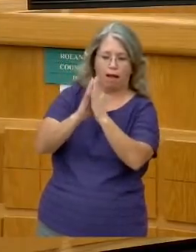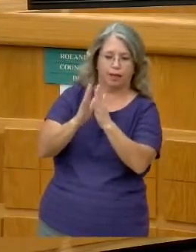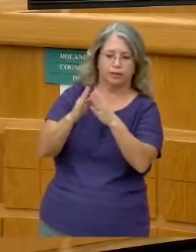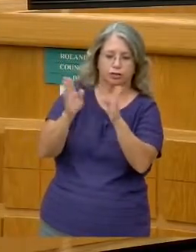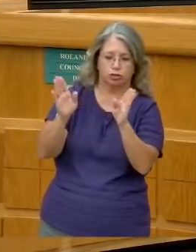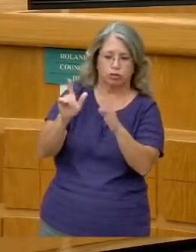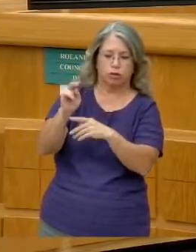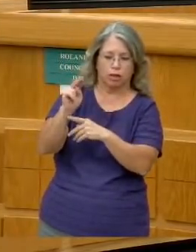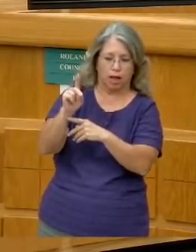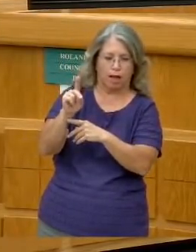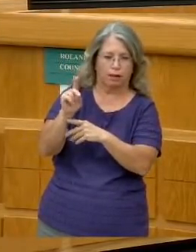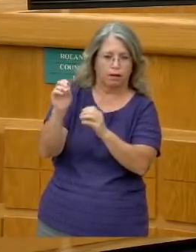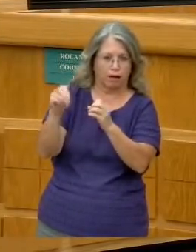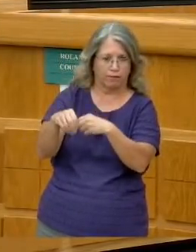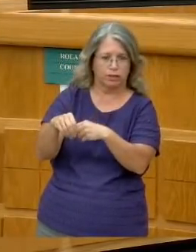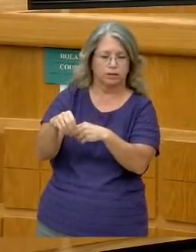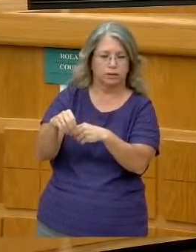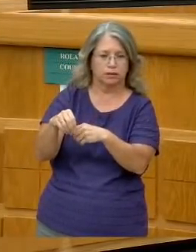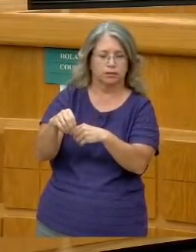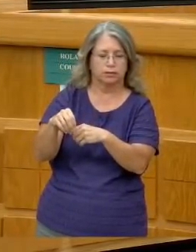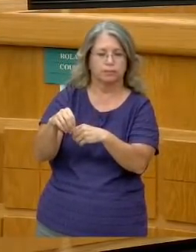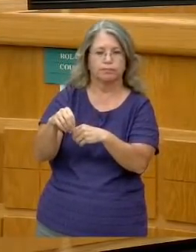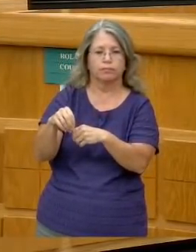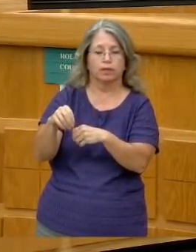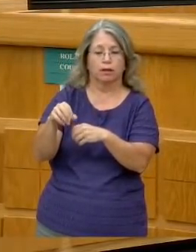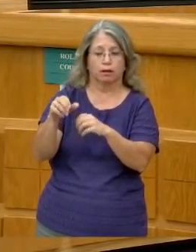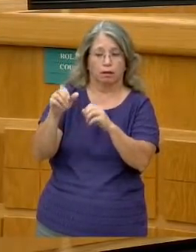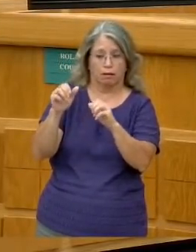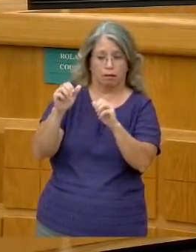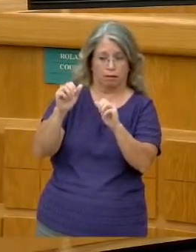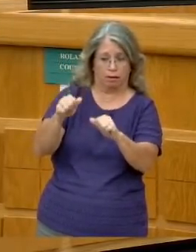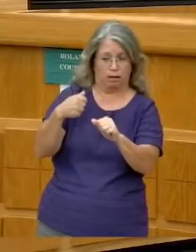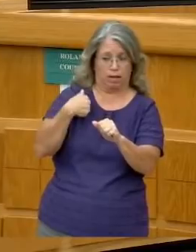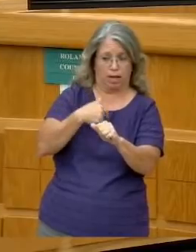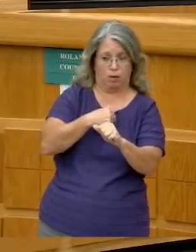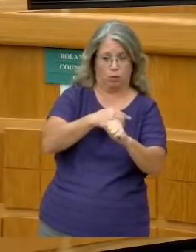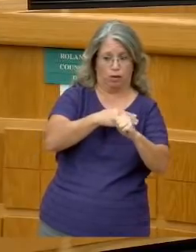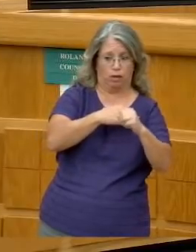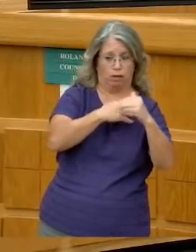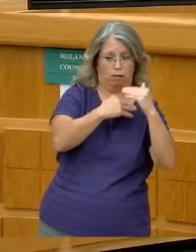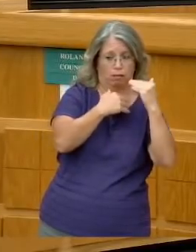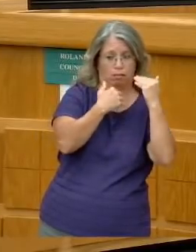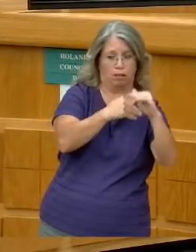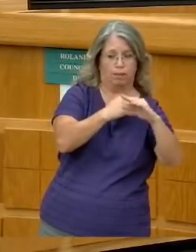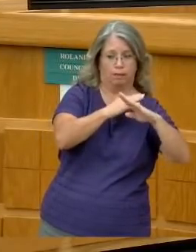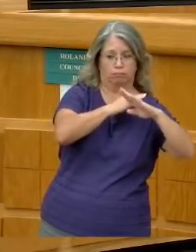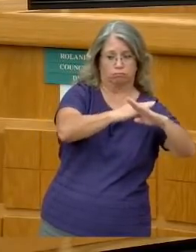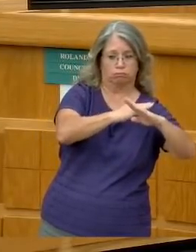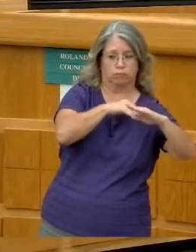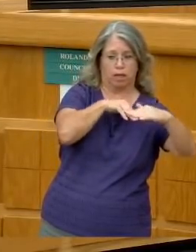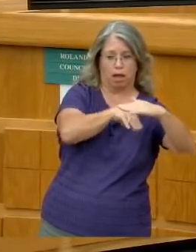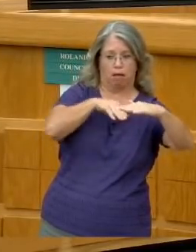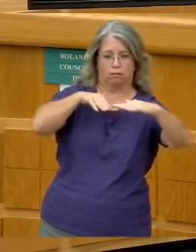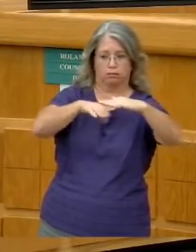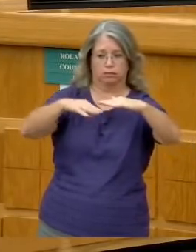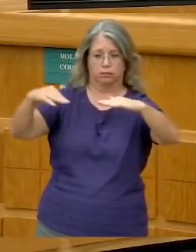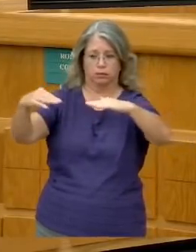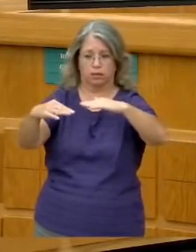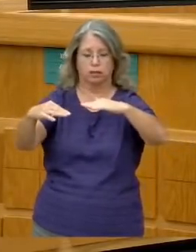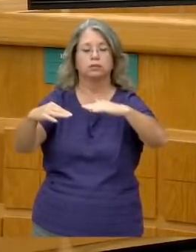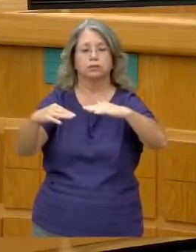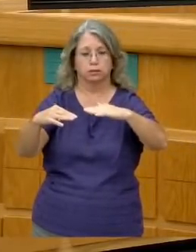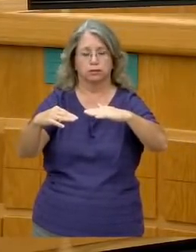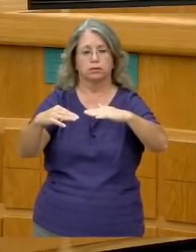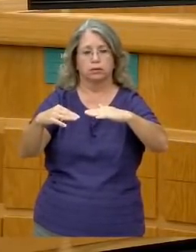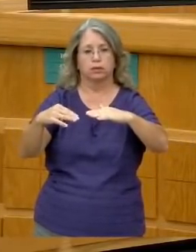Land Office, the GLO, or the state, can we restrict access by closing our roads as a provision in the code? And we can do so if